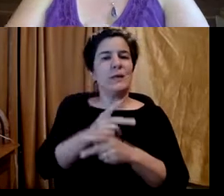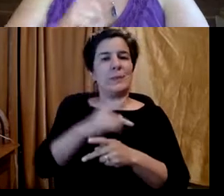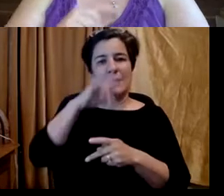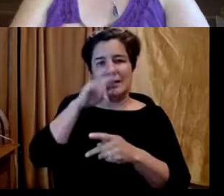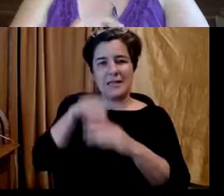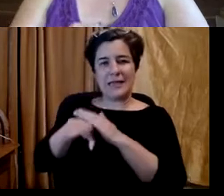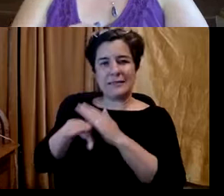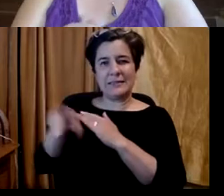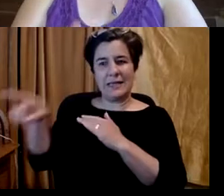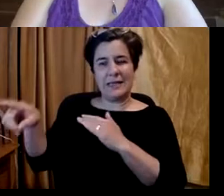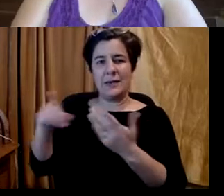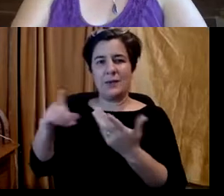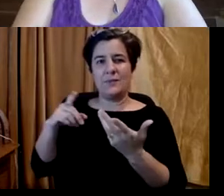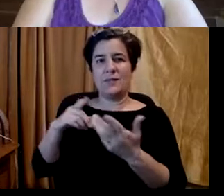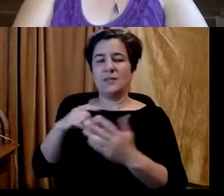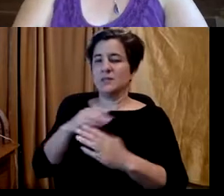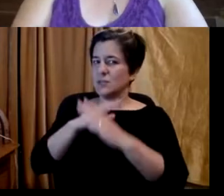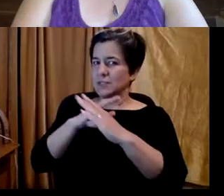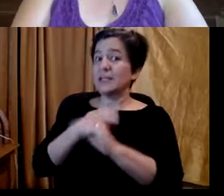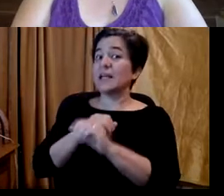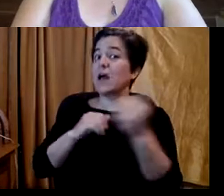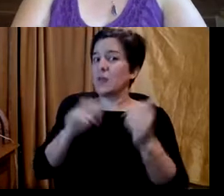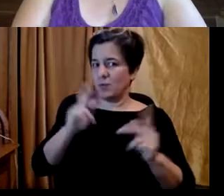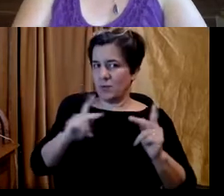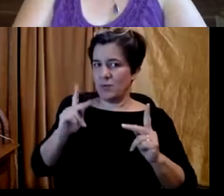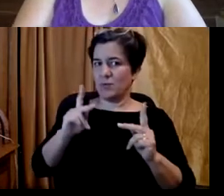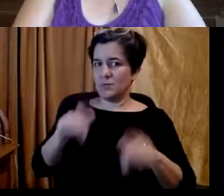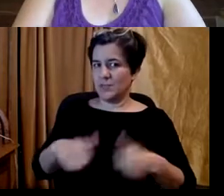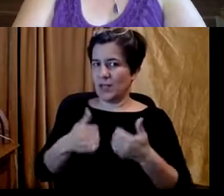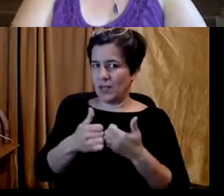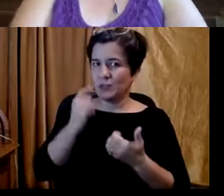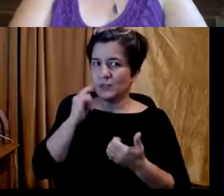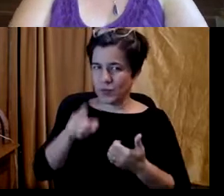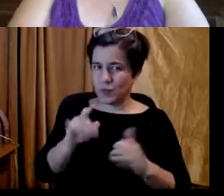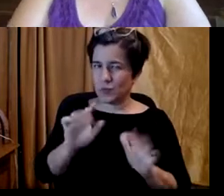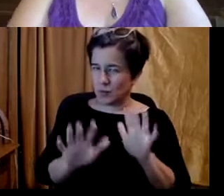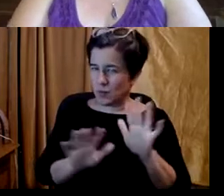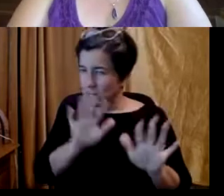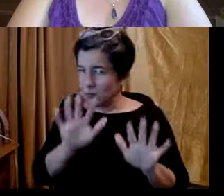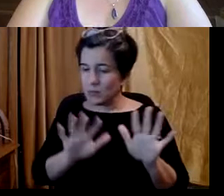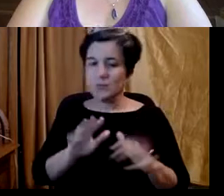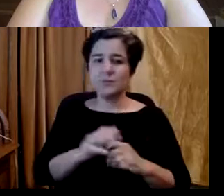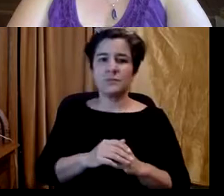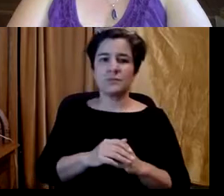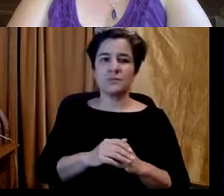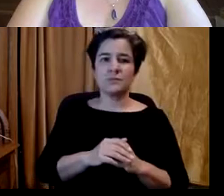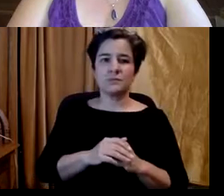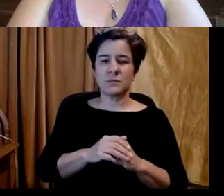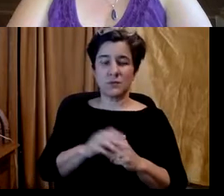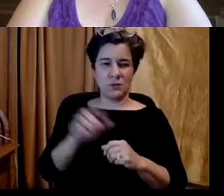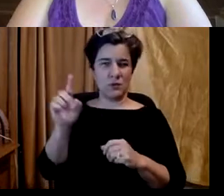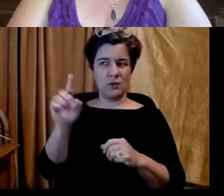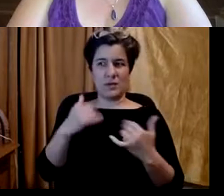it's protecting other people is the thing that's been a challenge. Okay. Yeah, so where are you with filing the